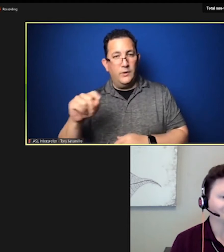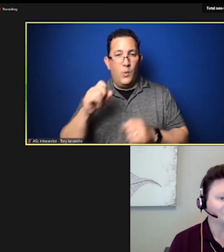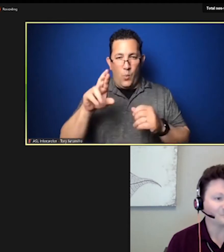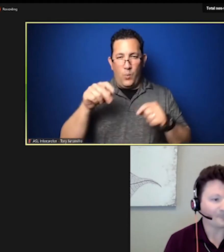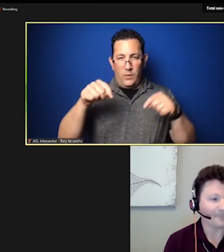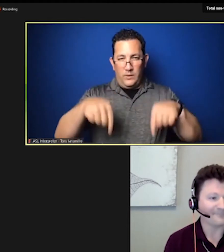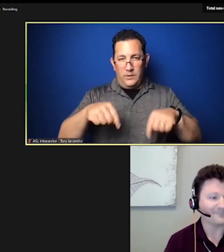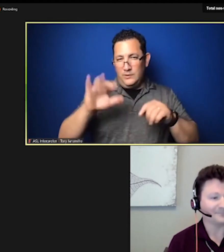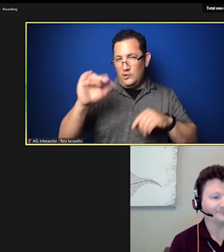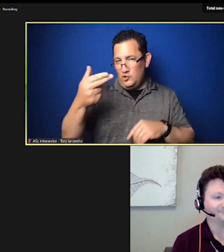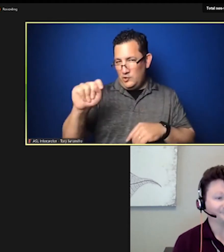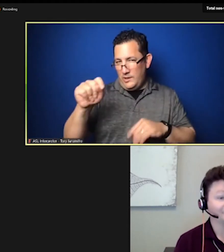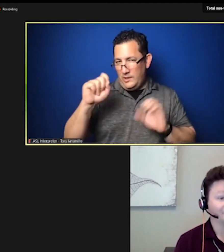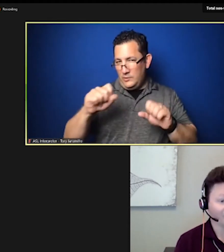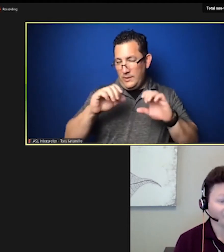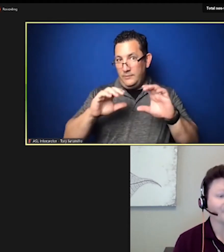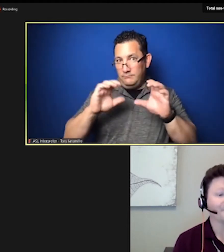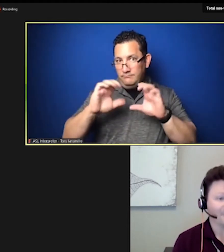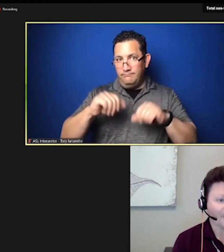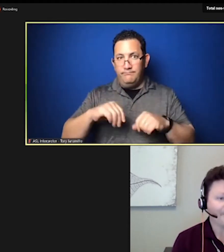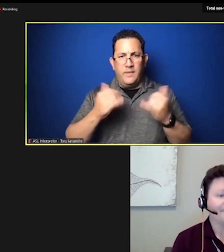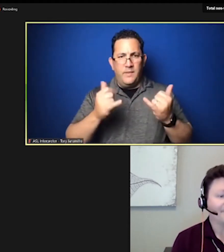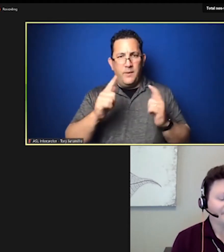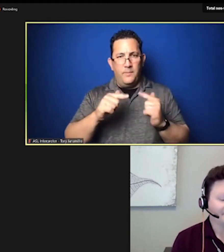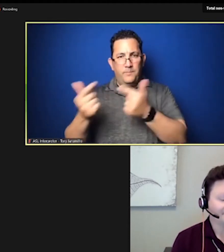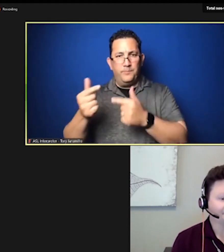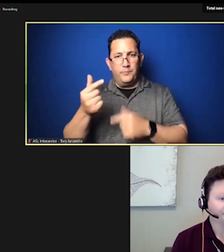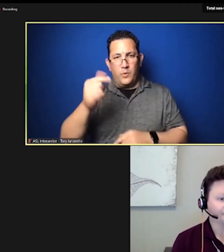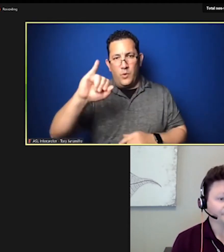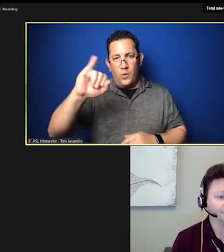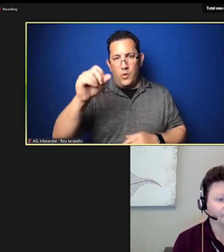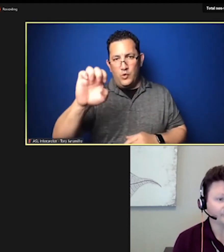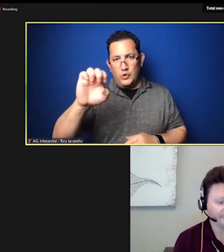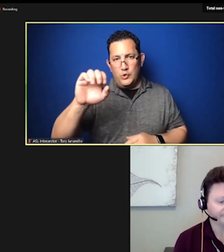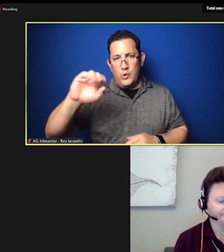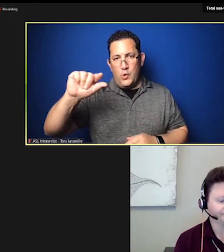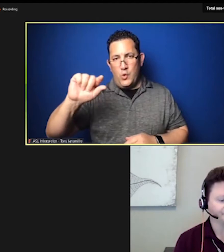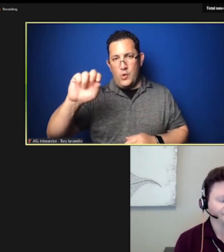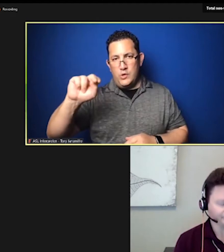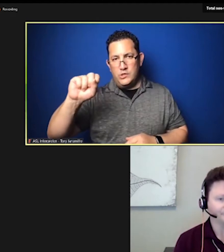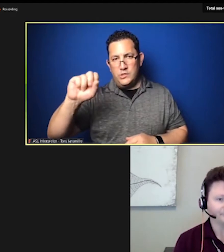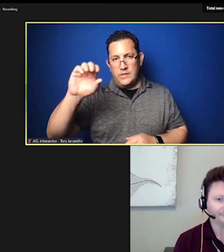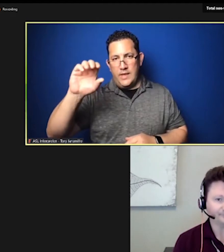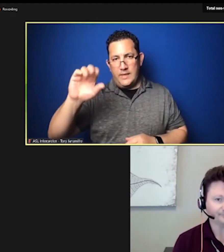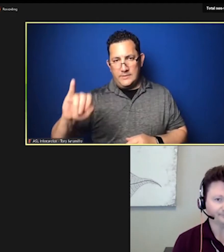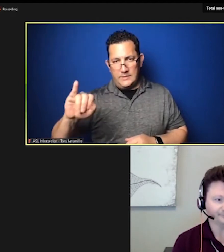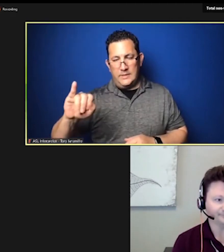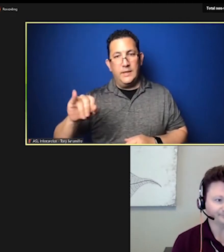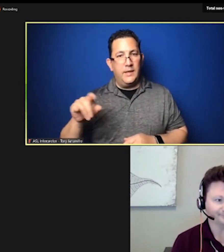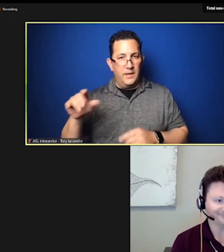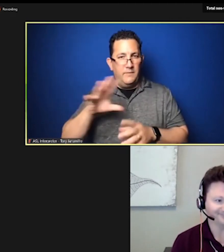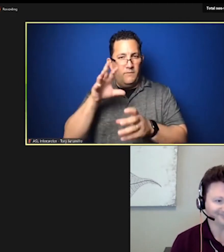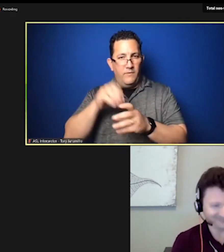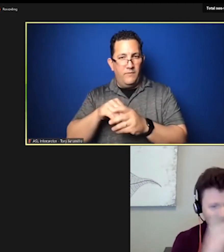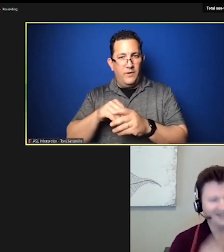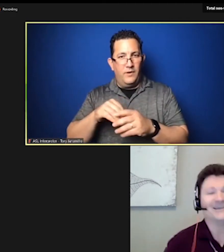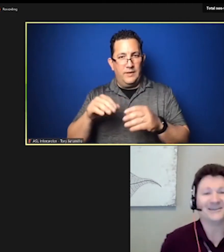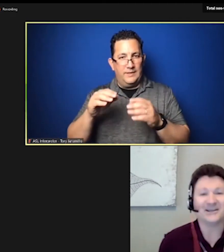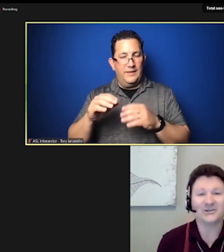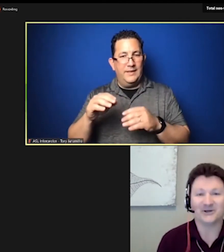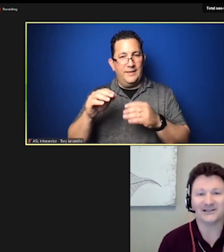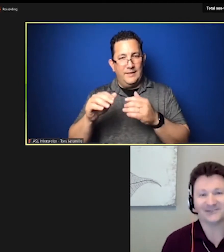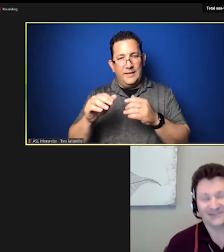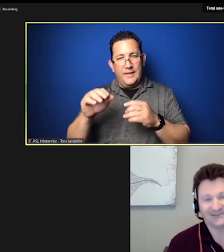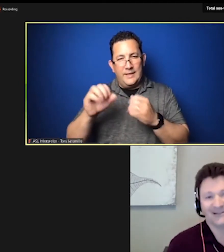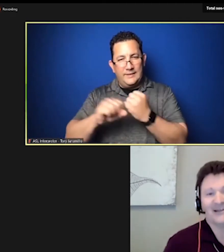is Joe Janassi, who works in our Extended Studies Counseling Program. Welcome, Joe.